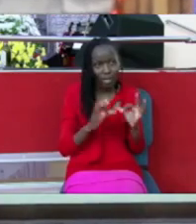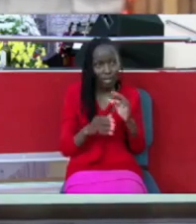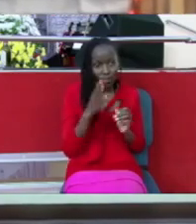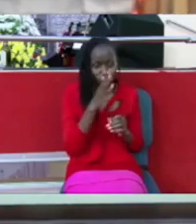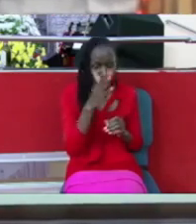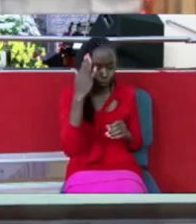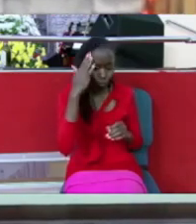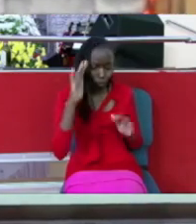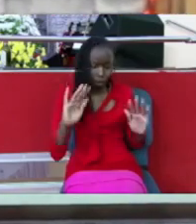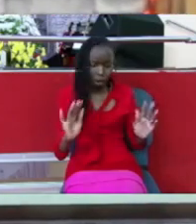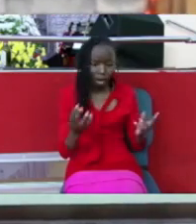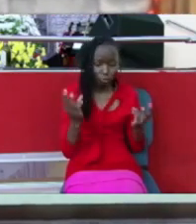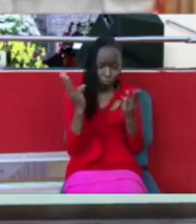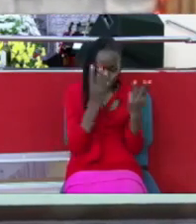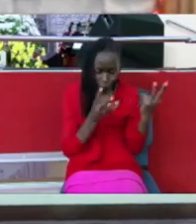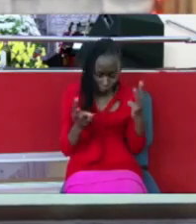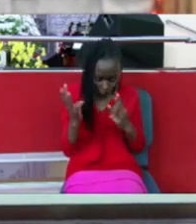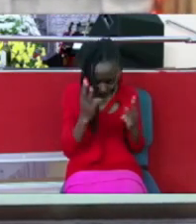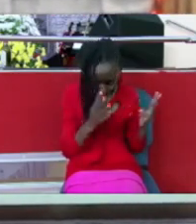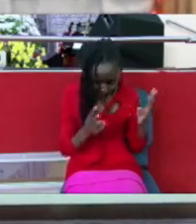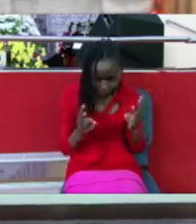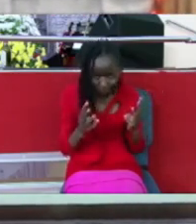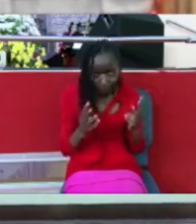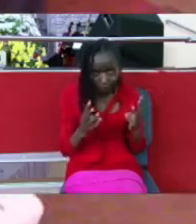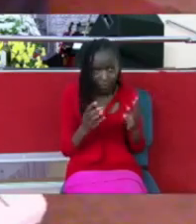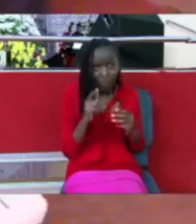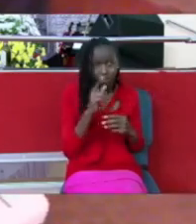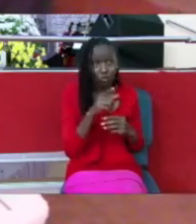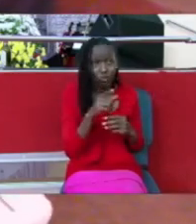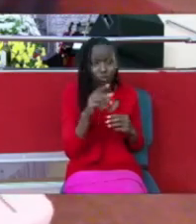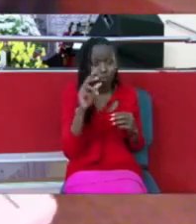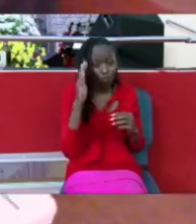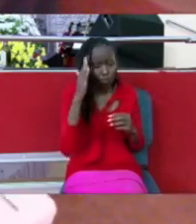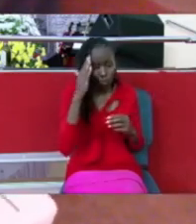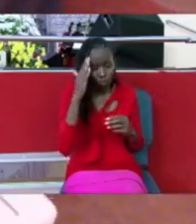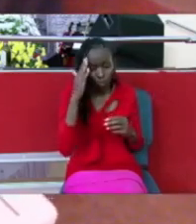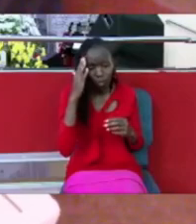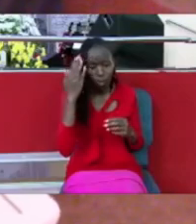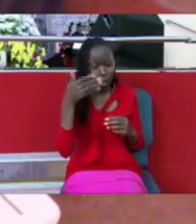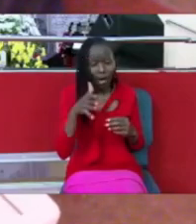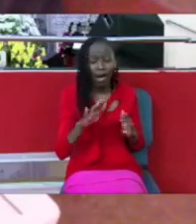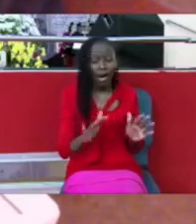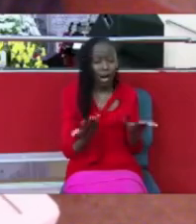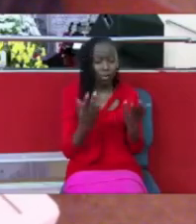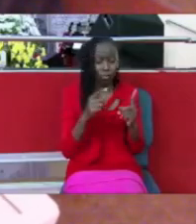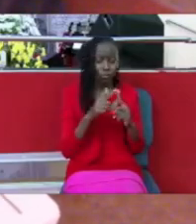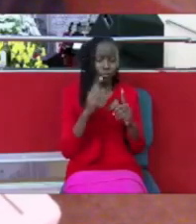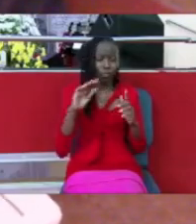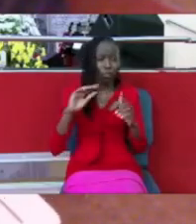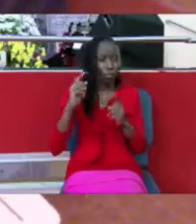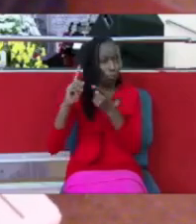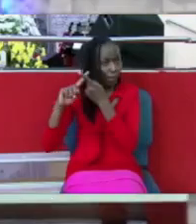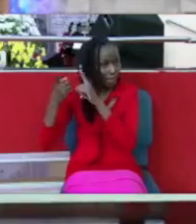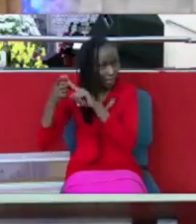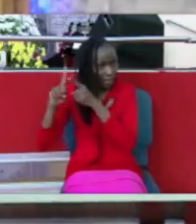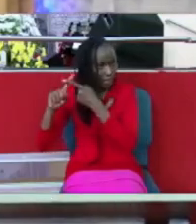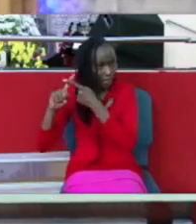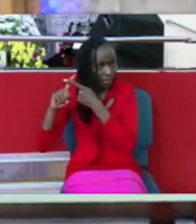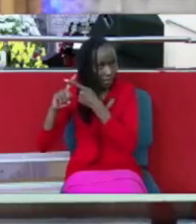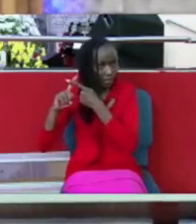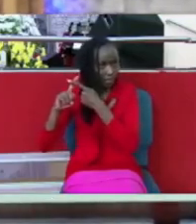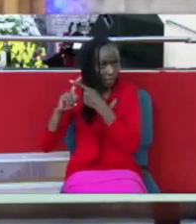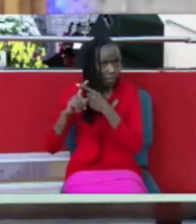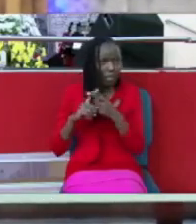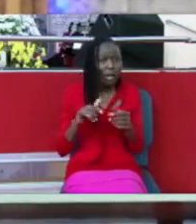worry, basi unapowazia, you know how to meditate. Basi pia unafahamu jinsi ya kutafakari.